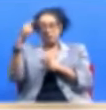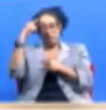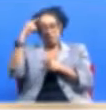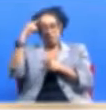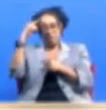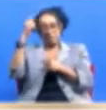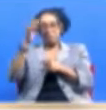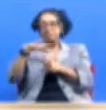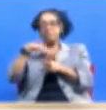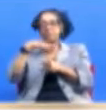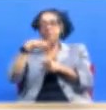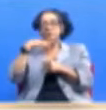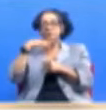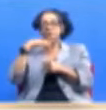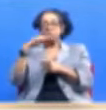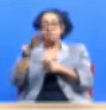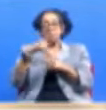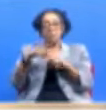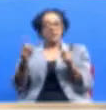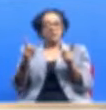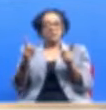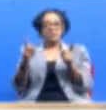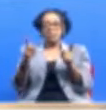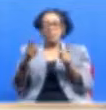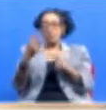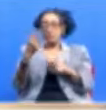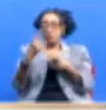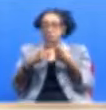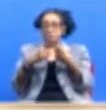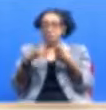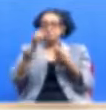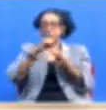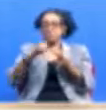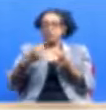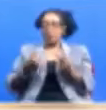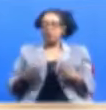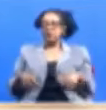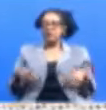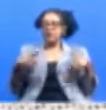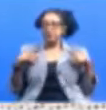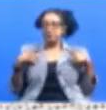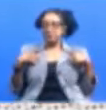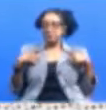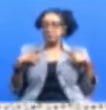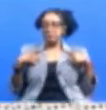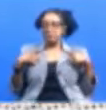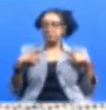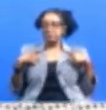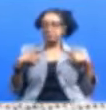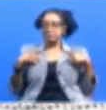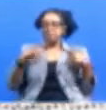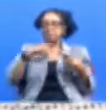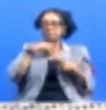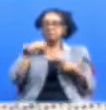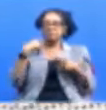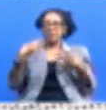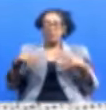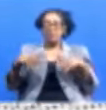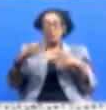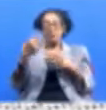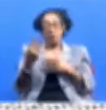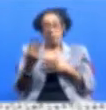wiped out an entire family, but the four-year-old girl survived. Waliwa watu inde kwa hii